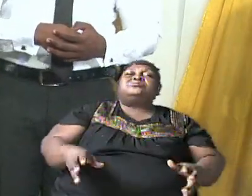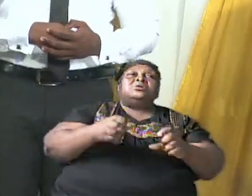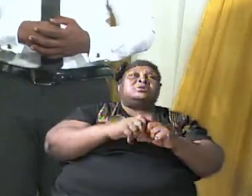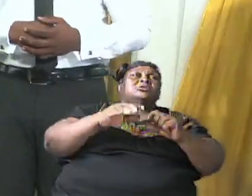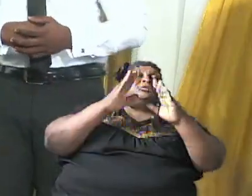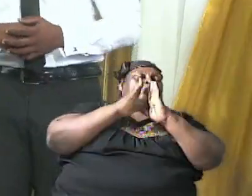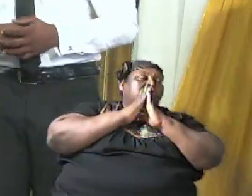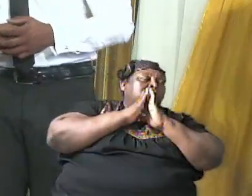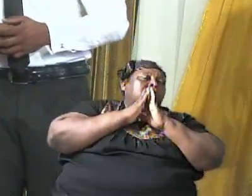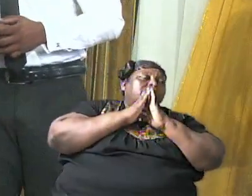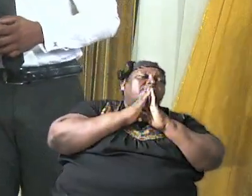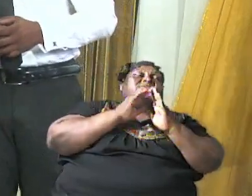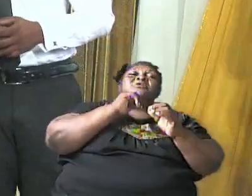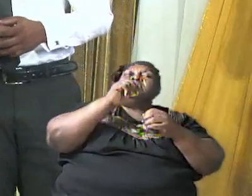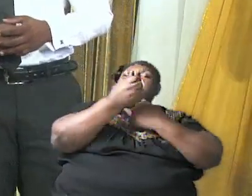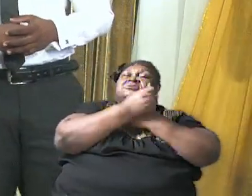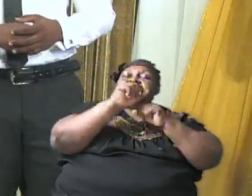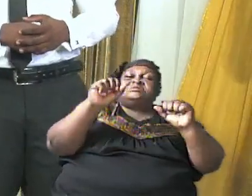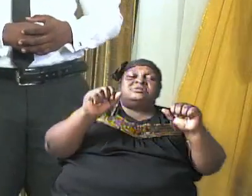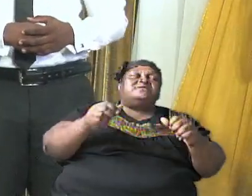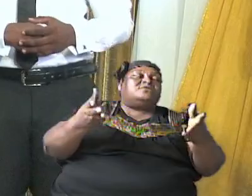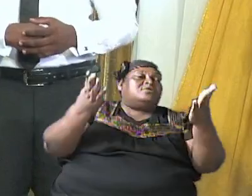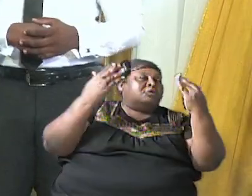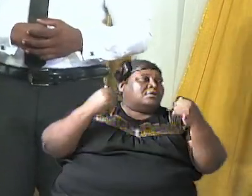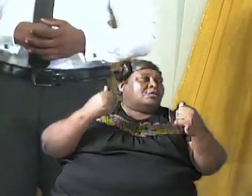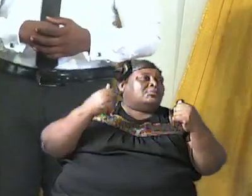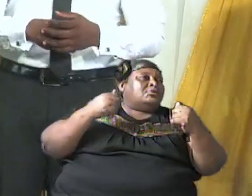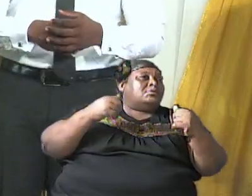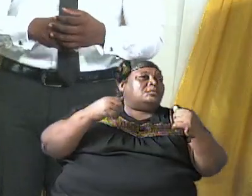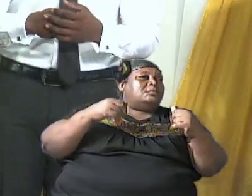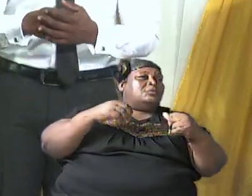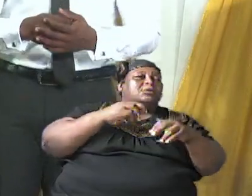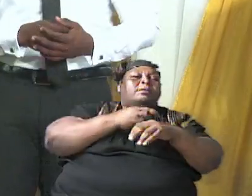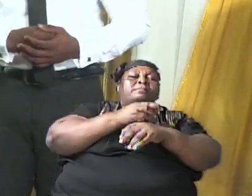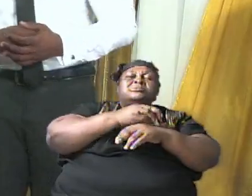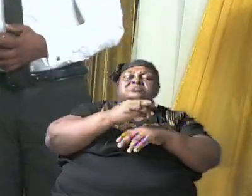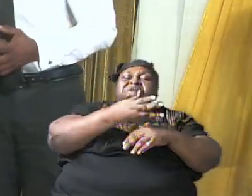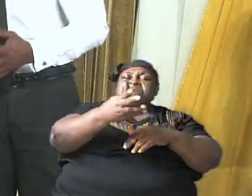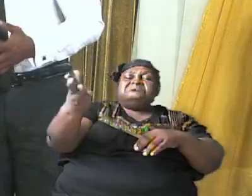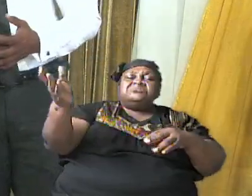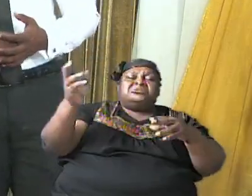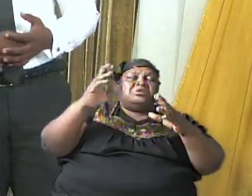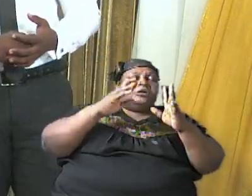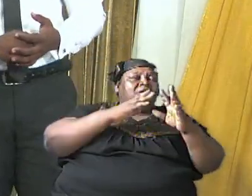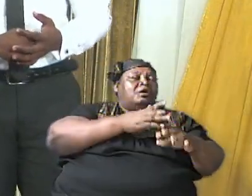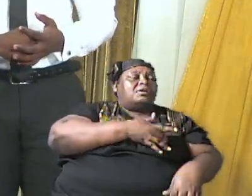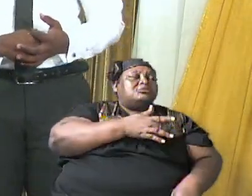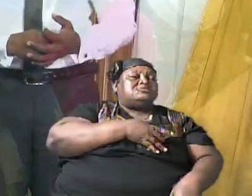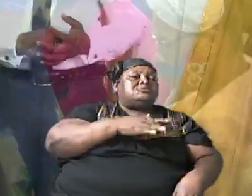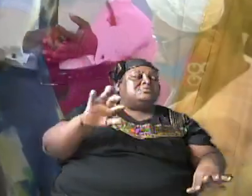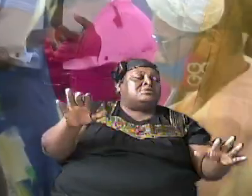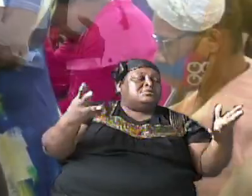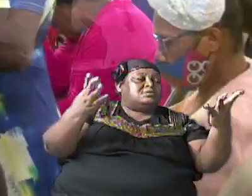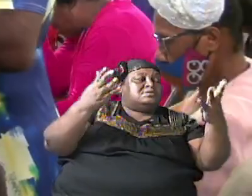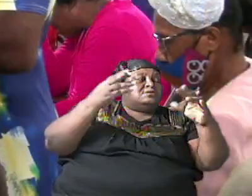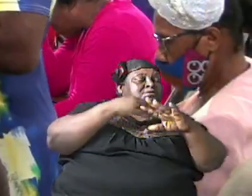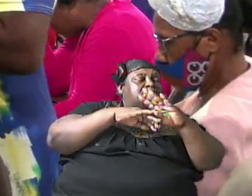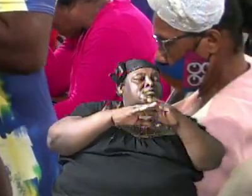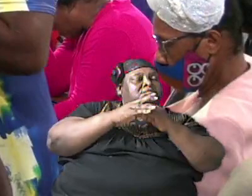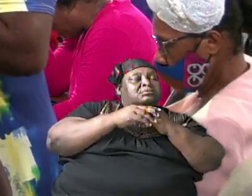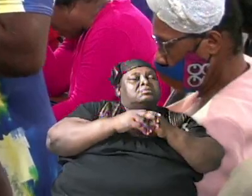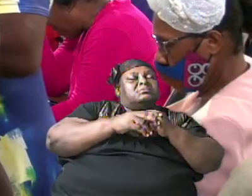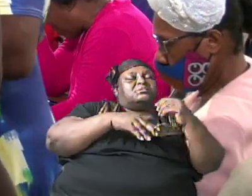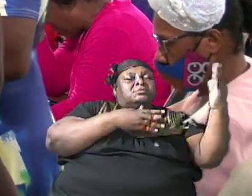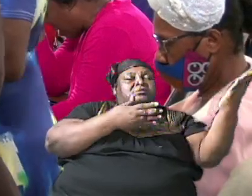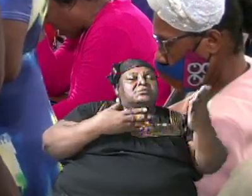we pray for the unsaved, God, that as they come in, minister to their heart. Help us to lift you up, God, that you will